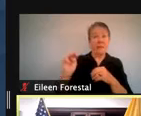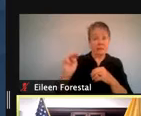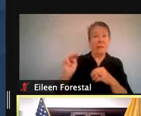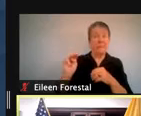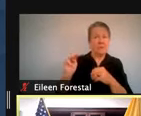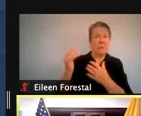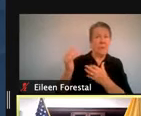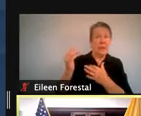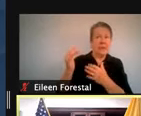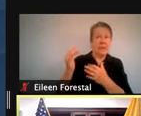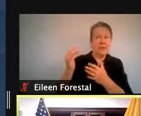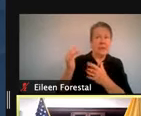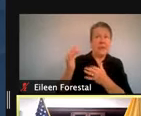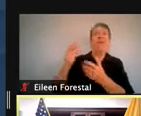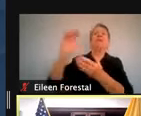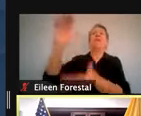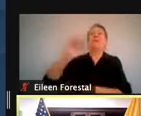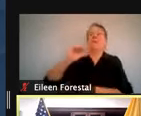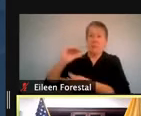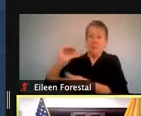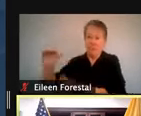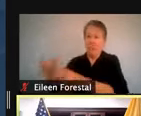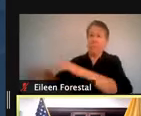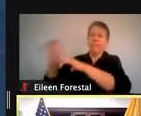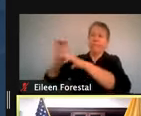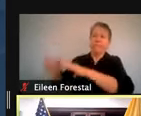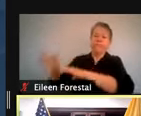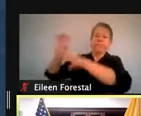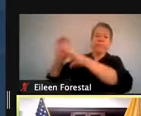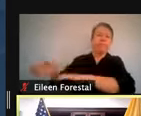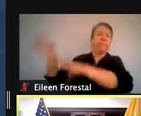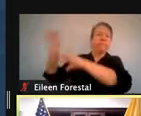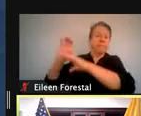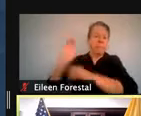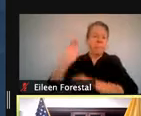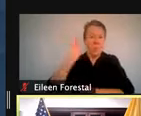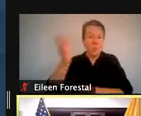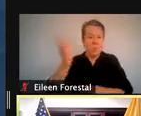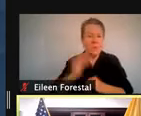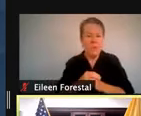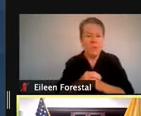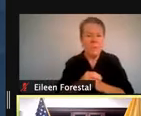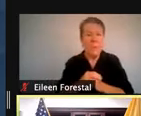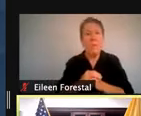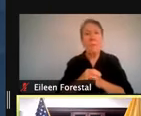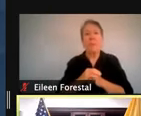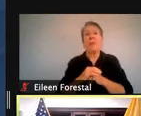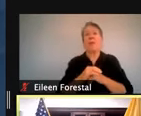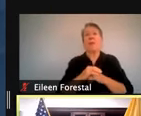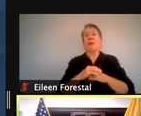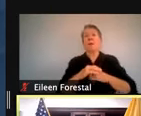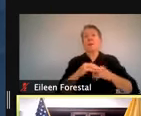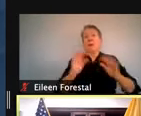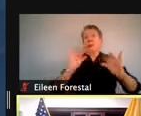of 4.5 million. We have revised our target goals on gloves upward